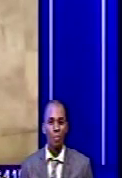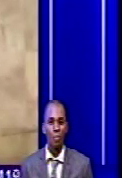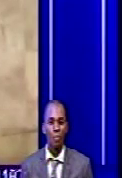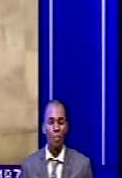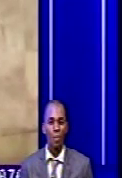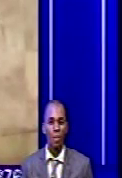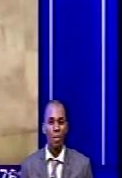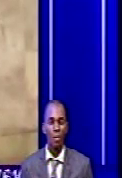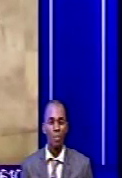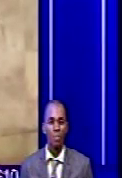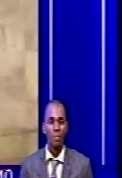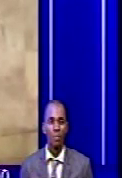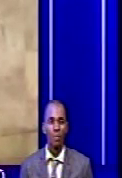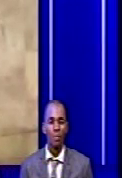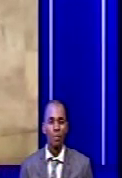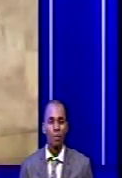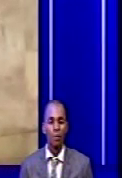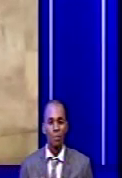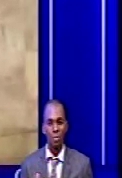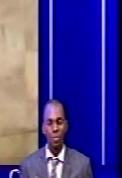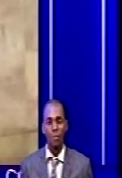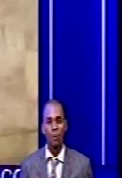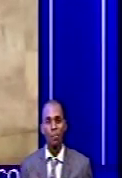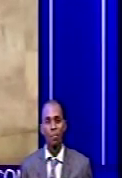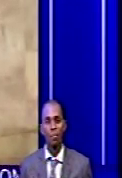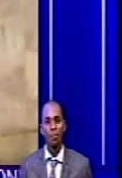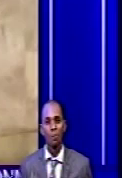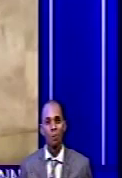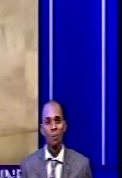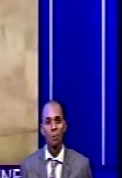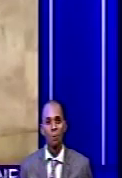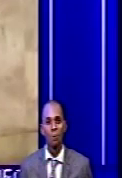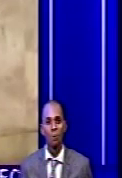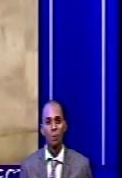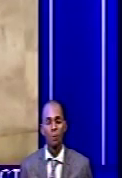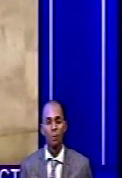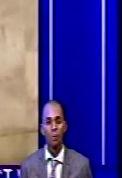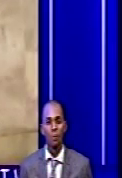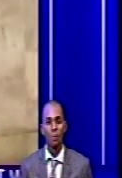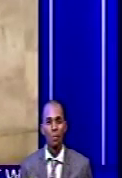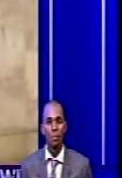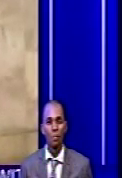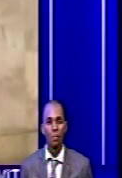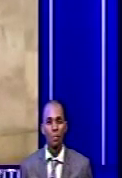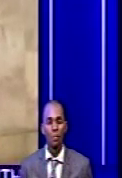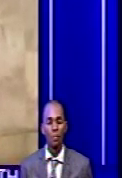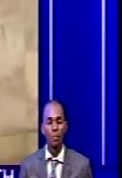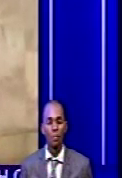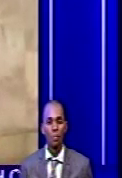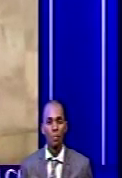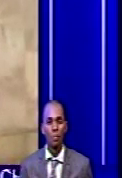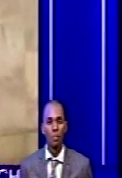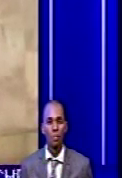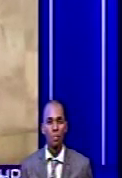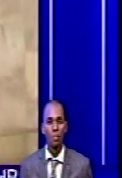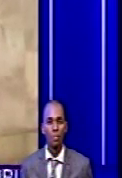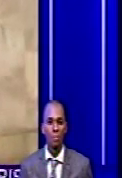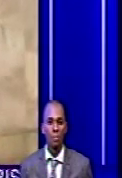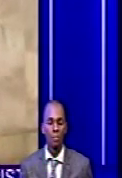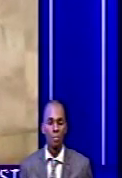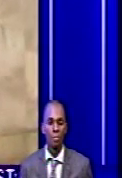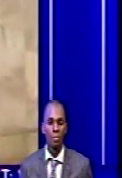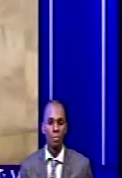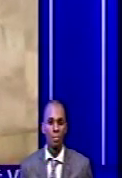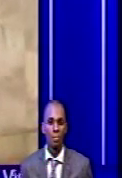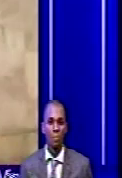home with the divine touch. And after that, as the divine touch